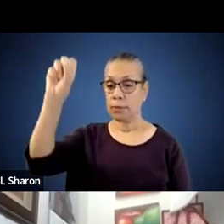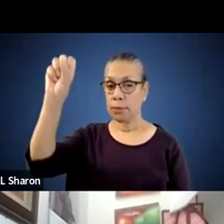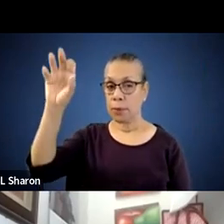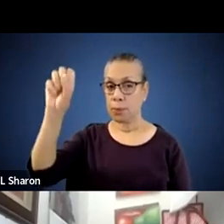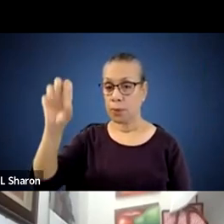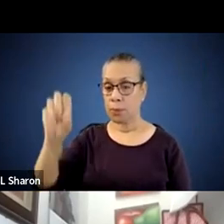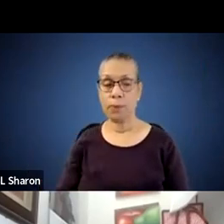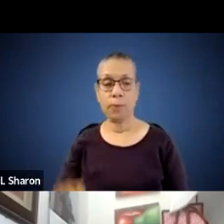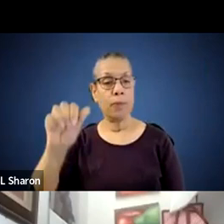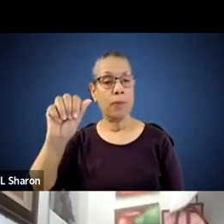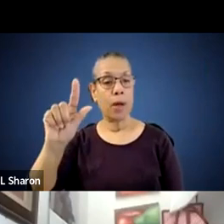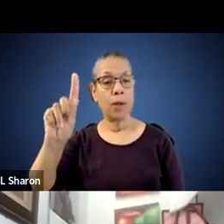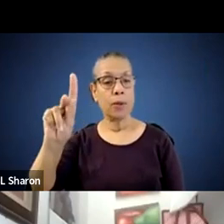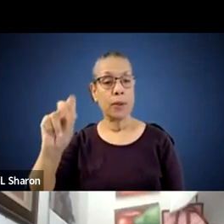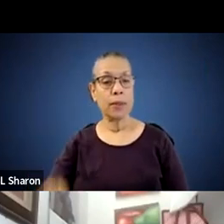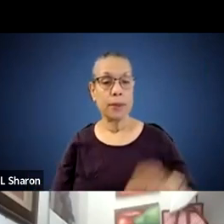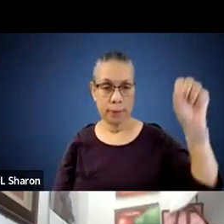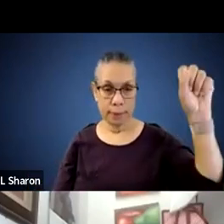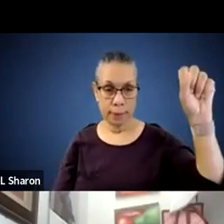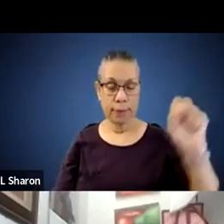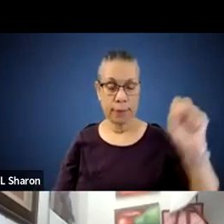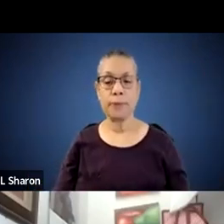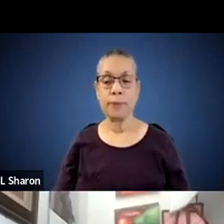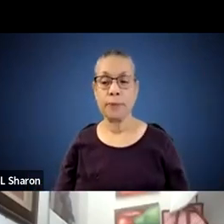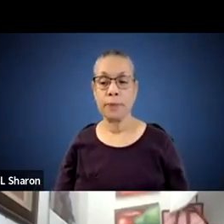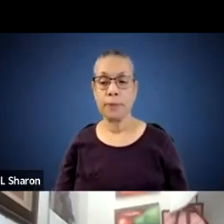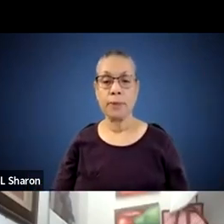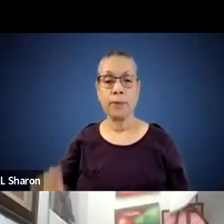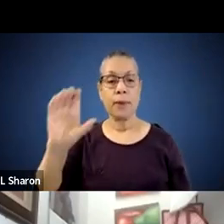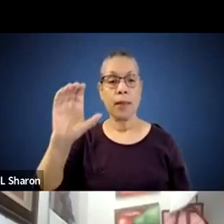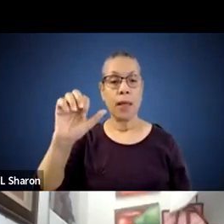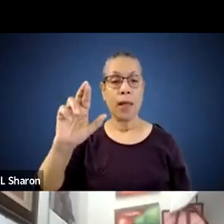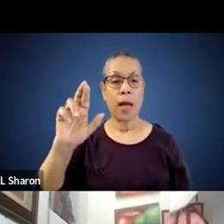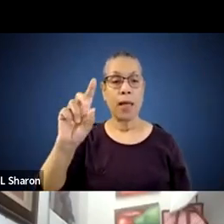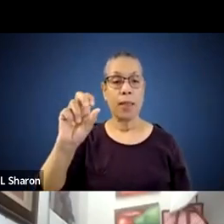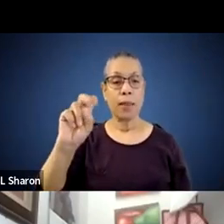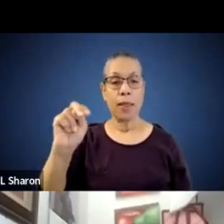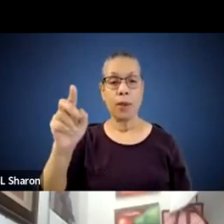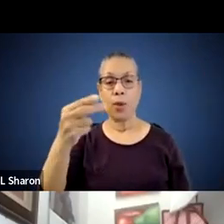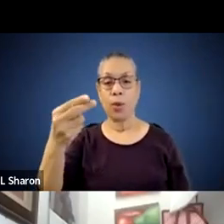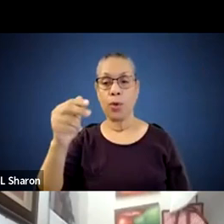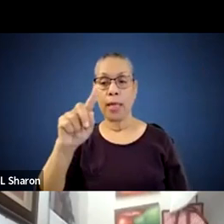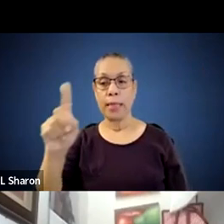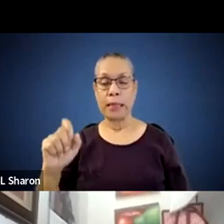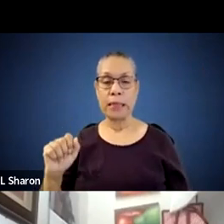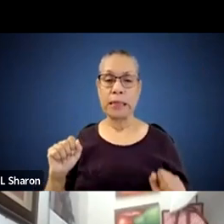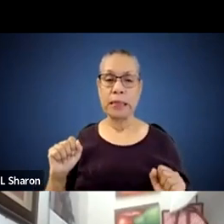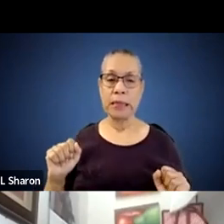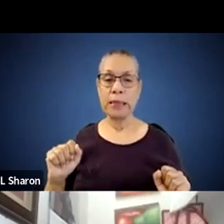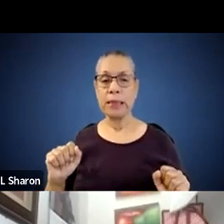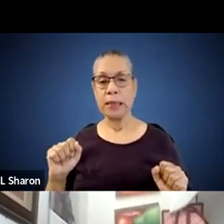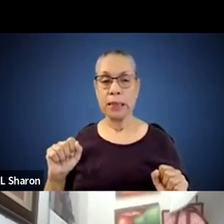Dr alkins yes Mr credit Hernandez with hesitation but